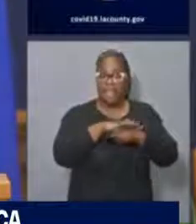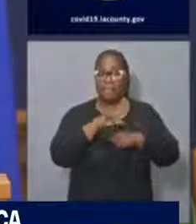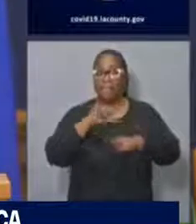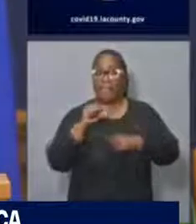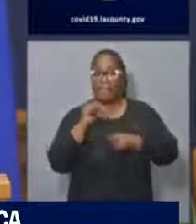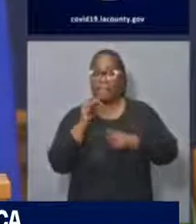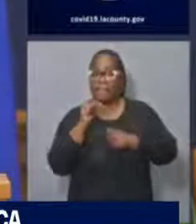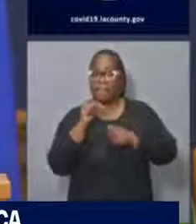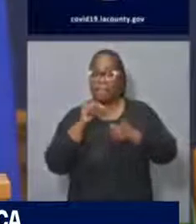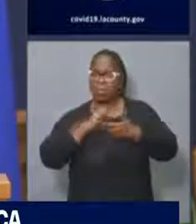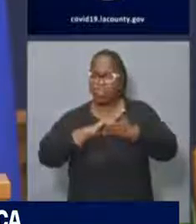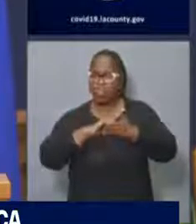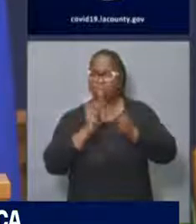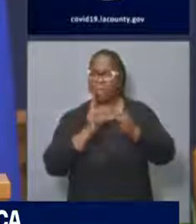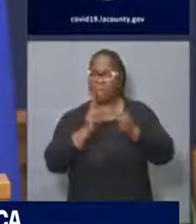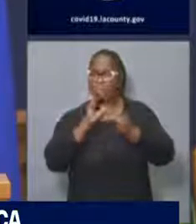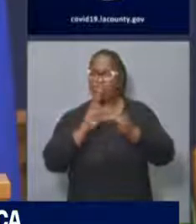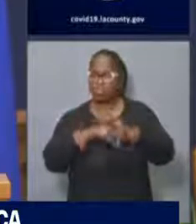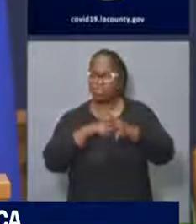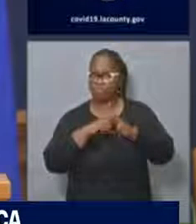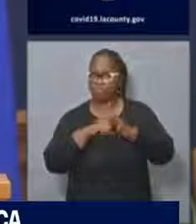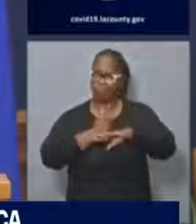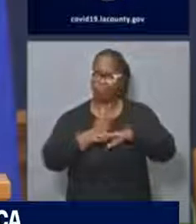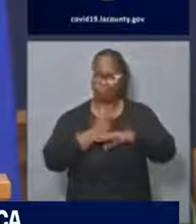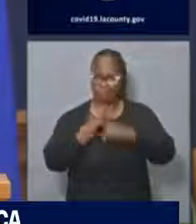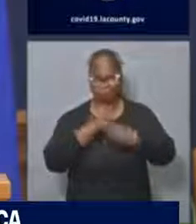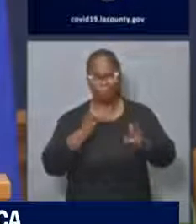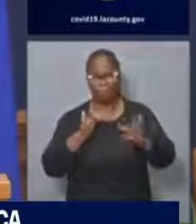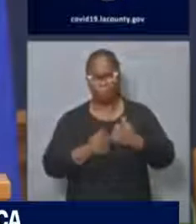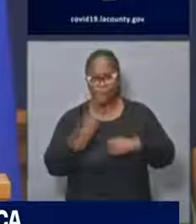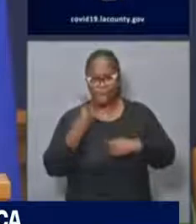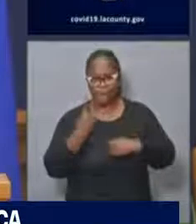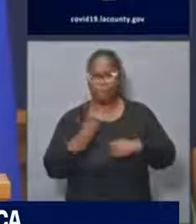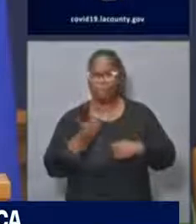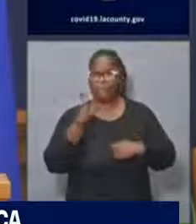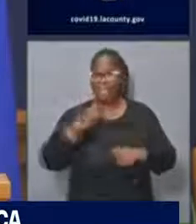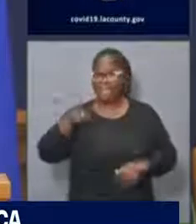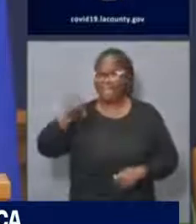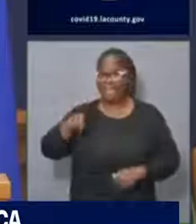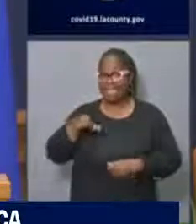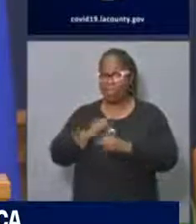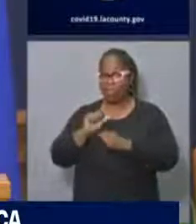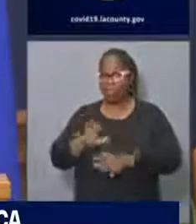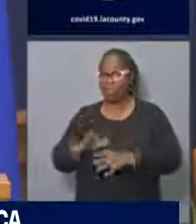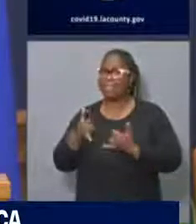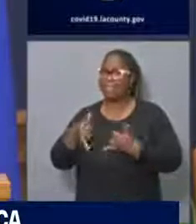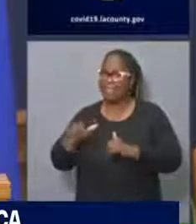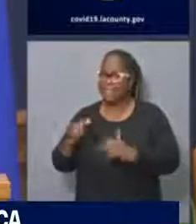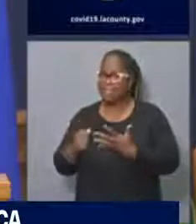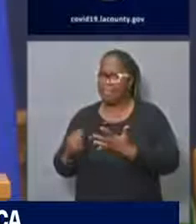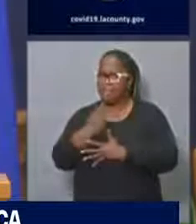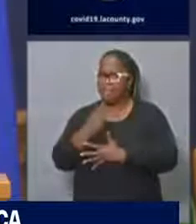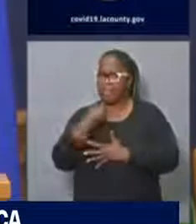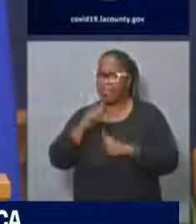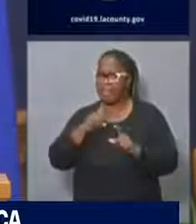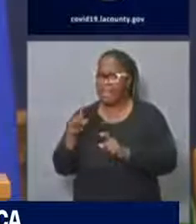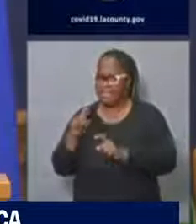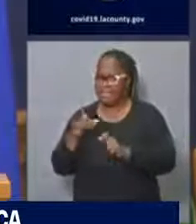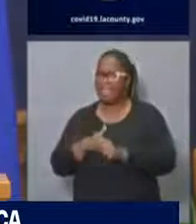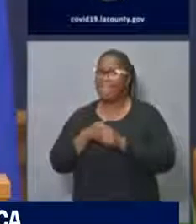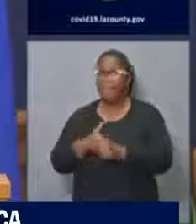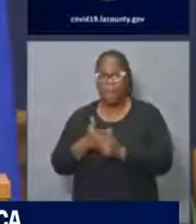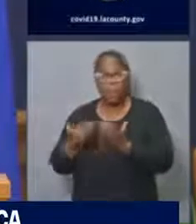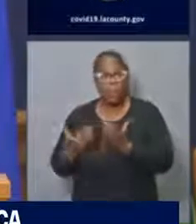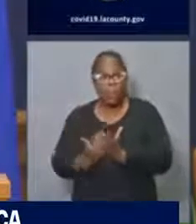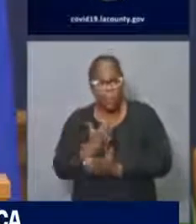today. In addition to the populations I just mentioned, essential workers will also still be prioritized for testing in line with the